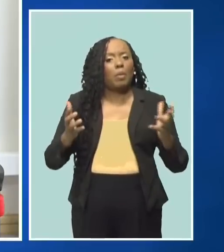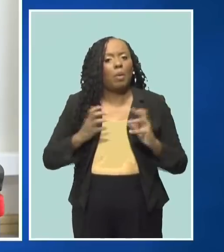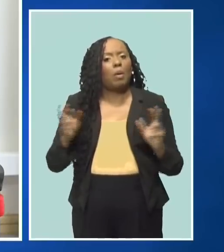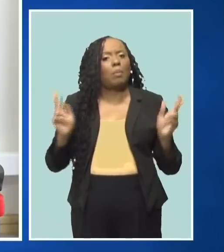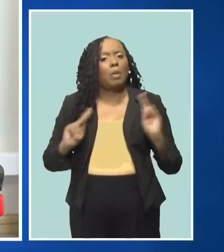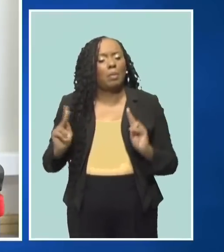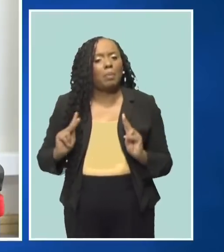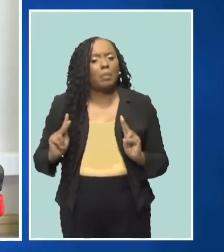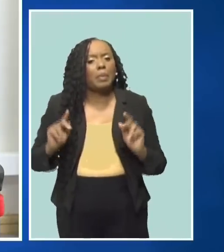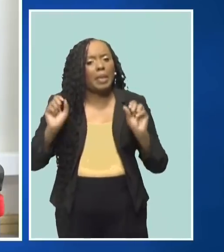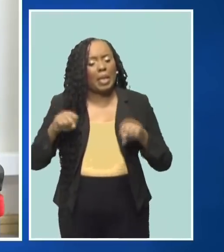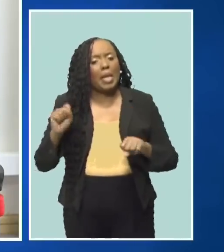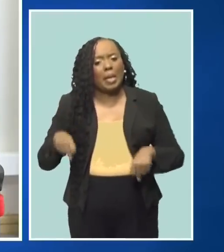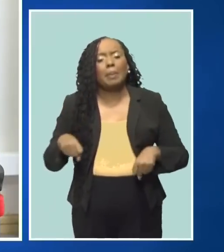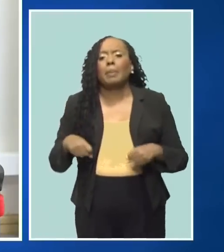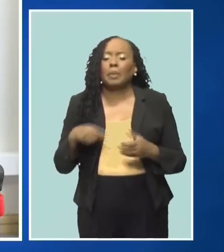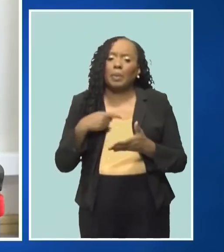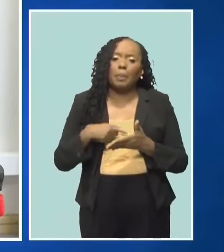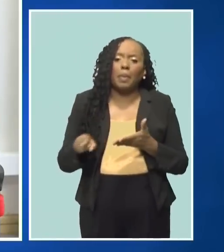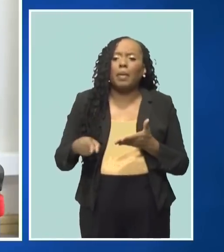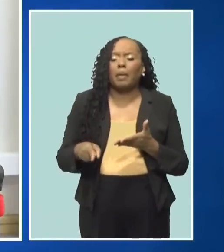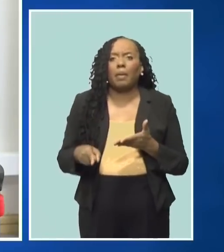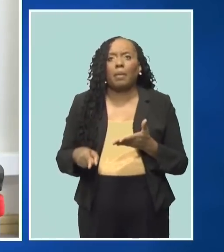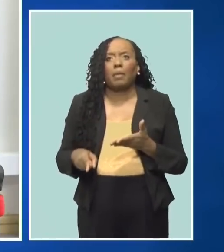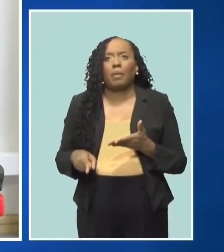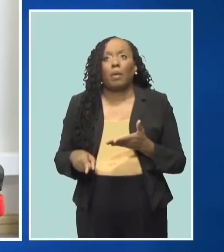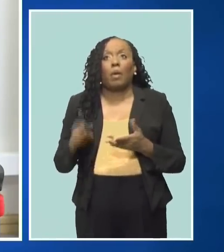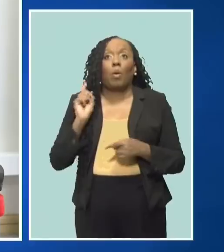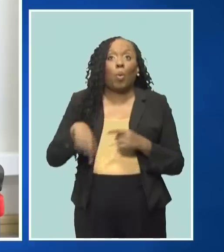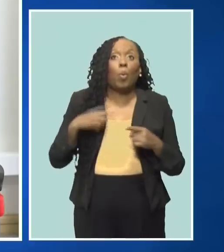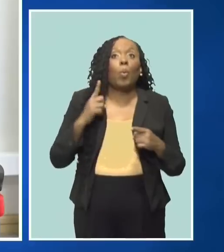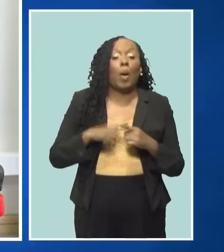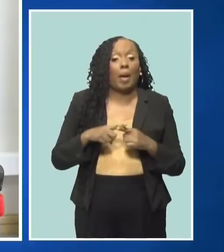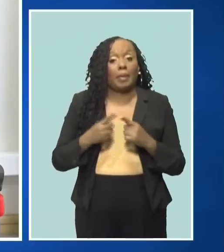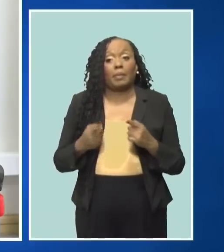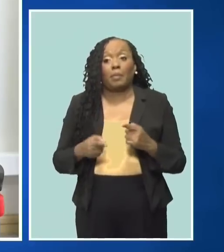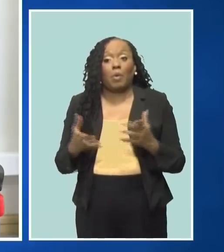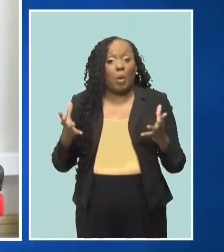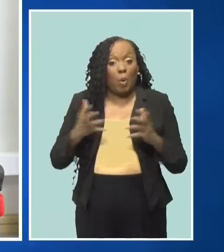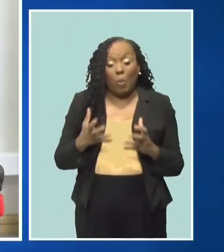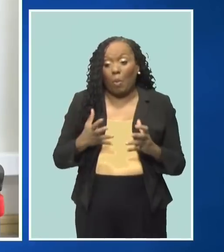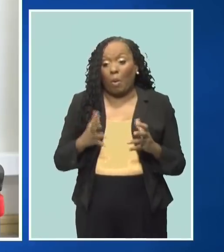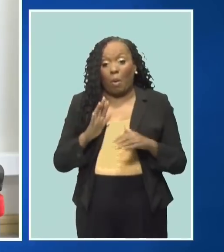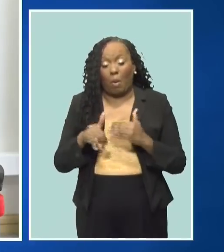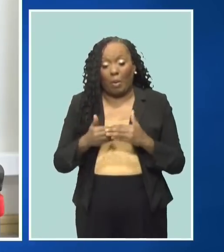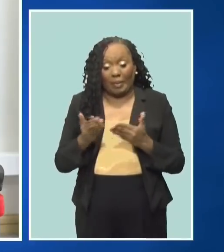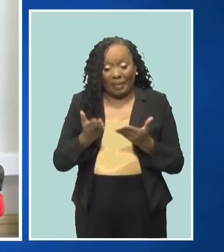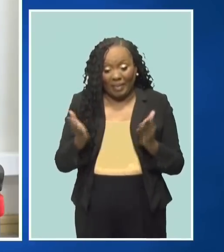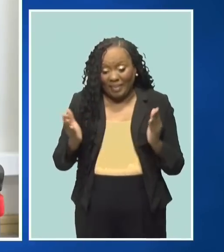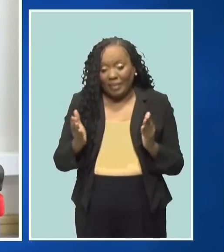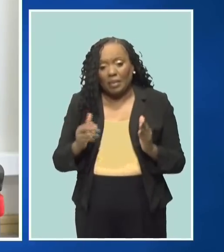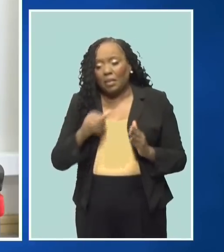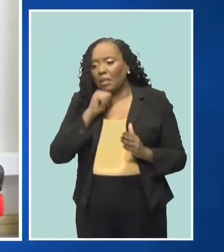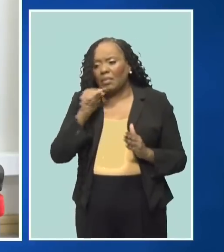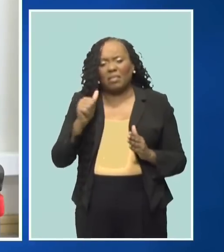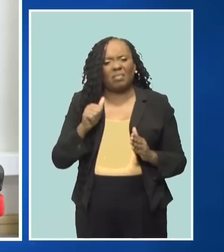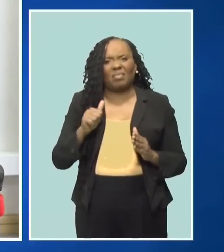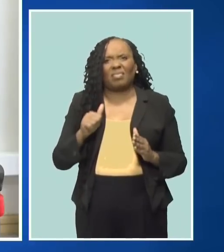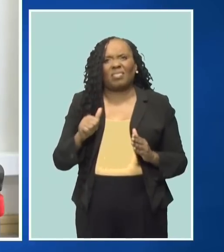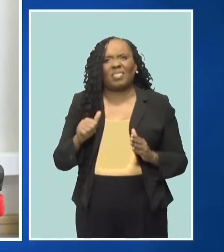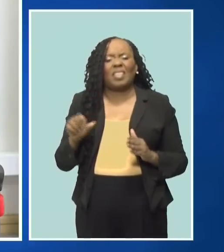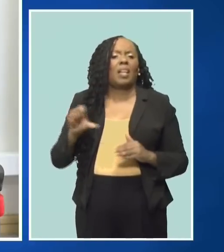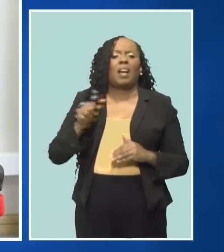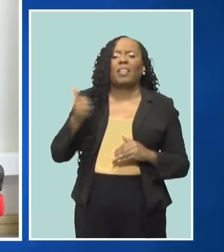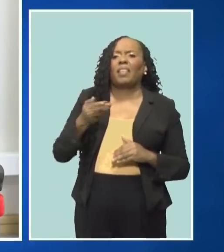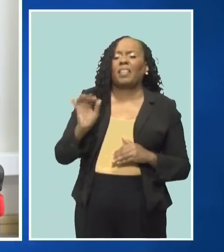does, because we're seeing when it does, so that we can have those items. And so we're not talking about the average VAT-free